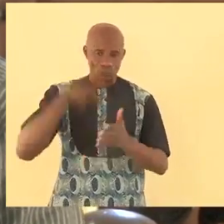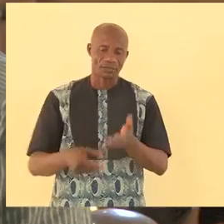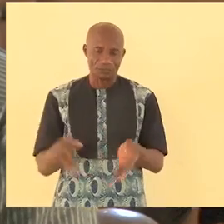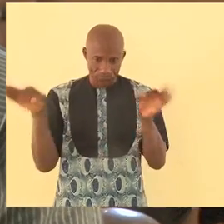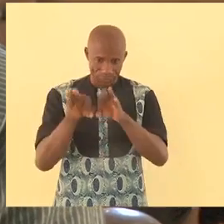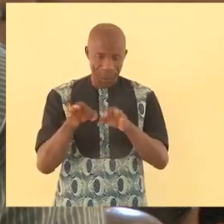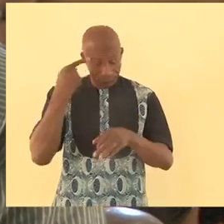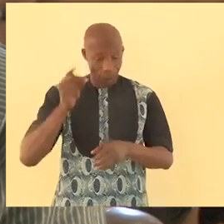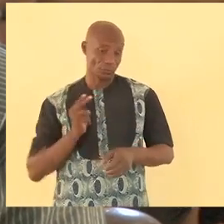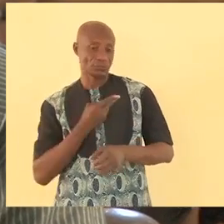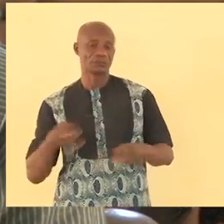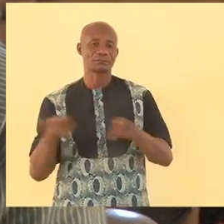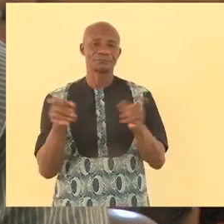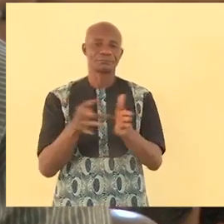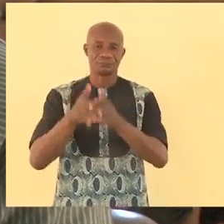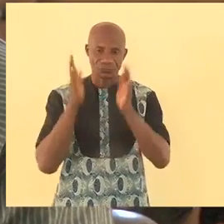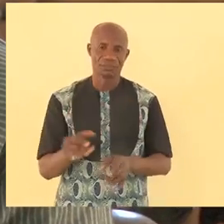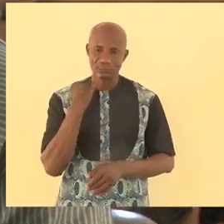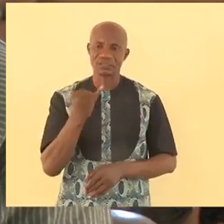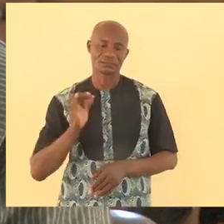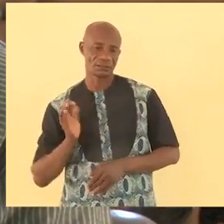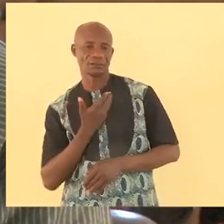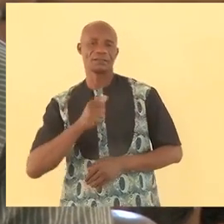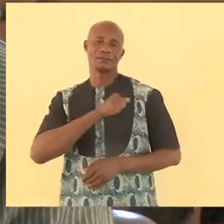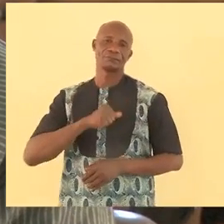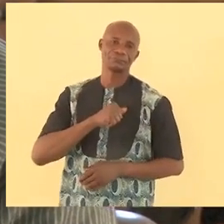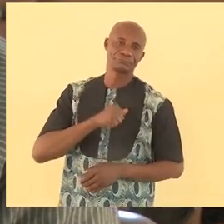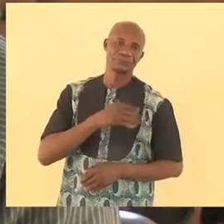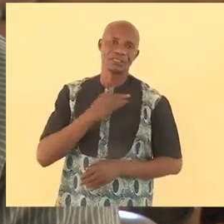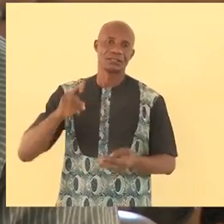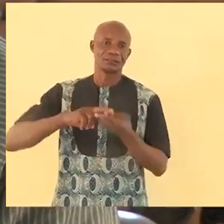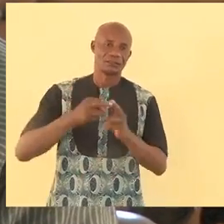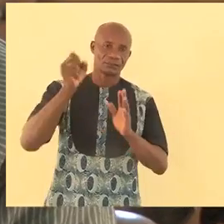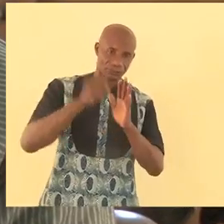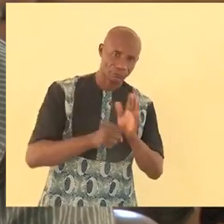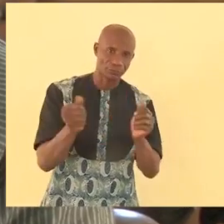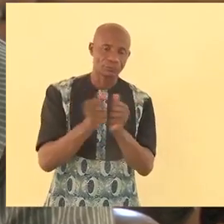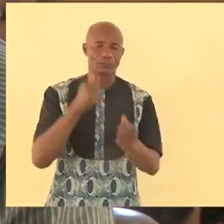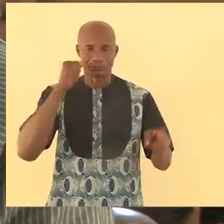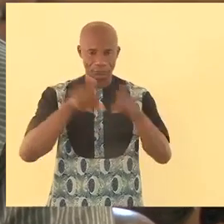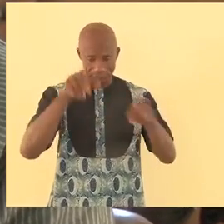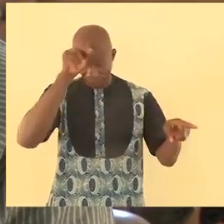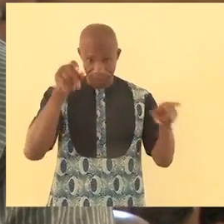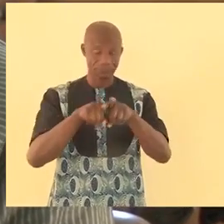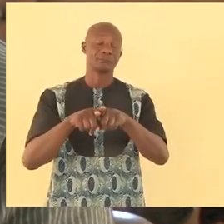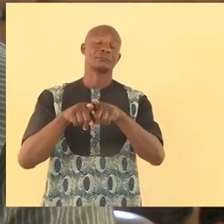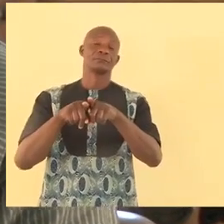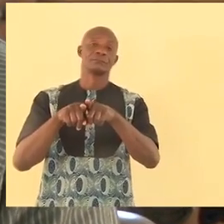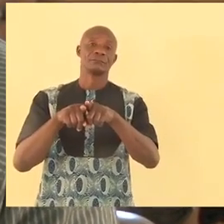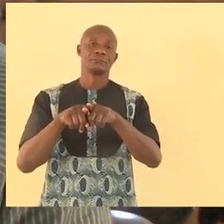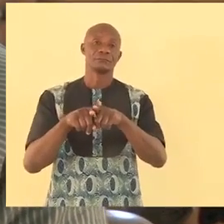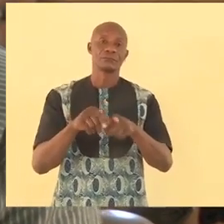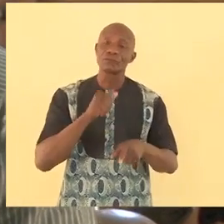But what is important for us as Christians is our attitude and our interaction, our relationship with our brothers and